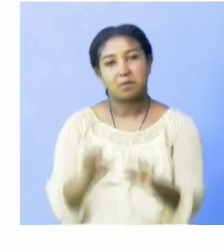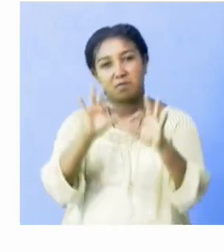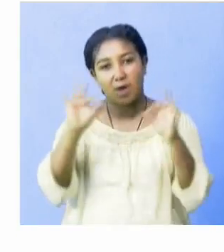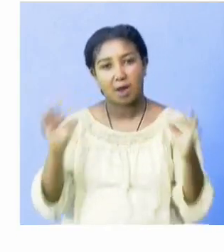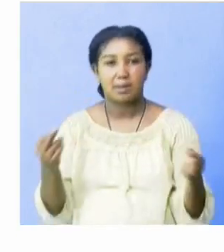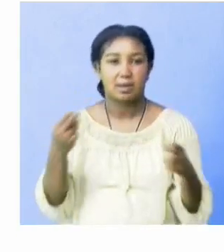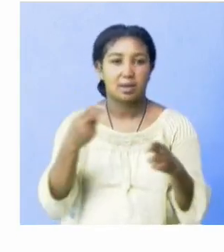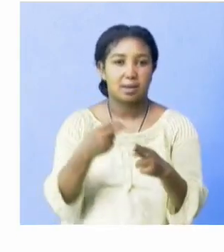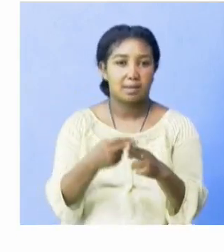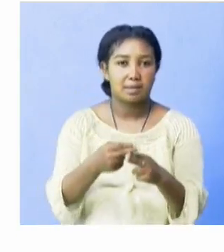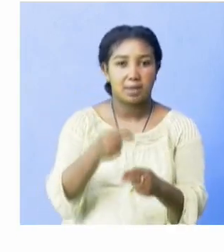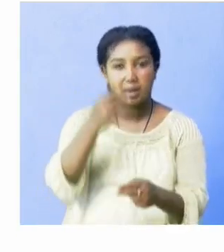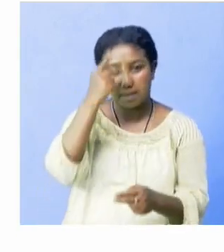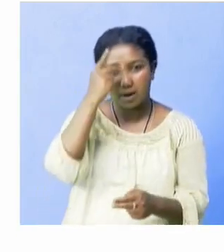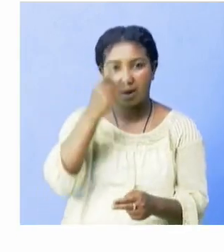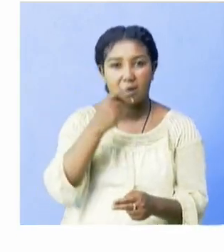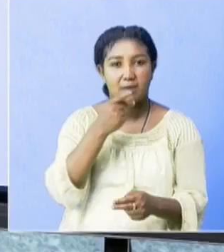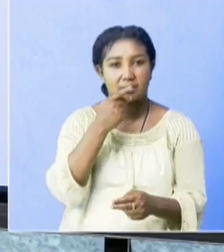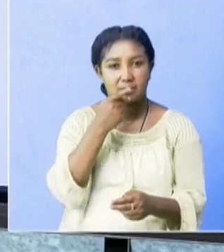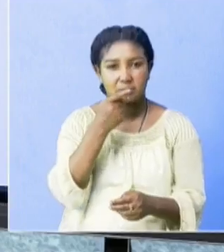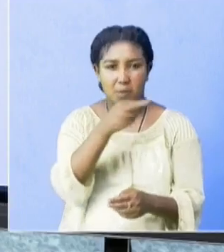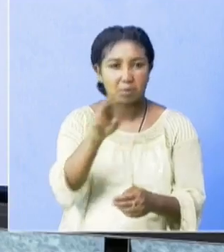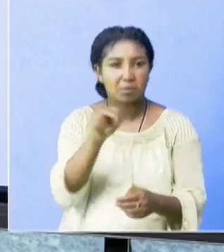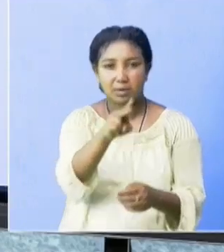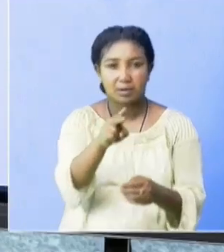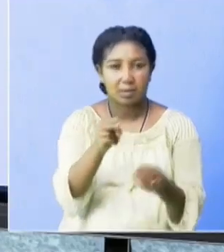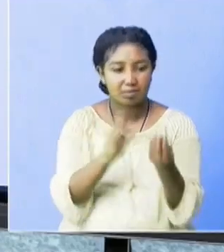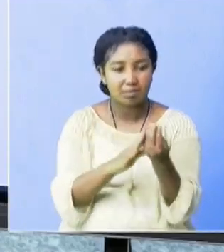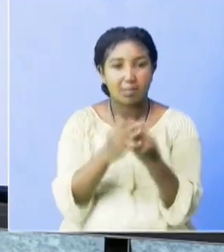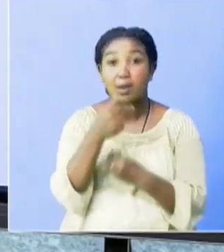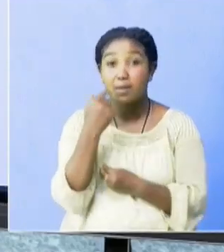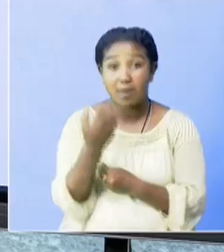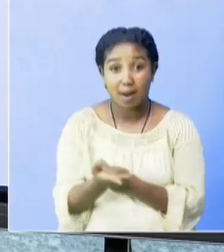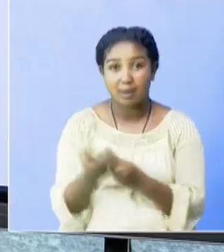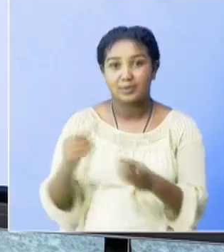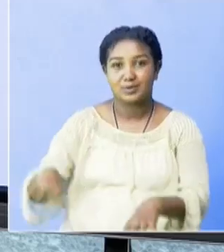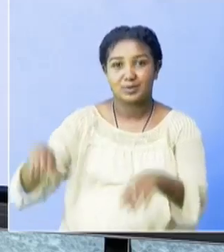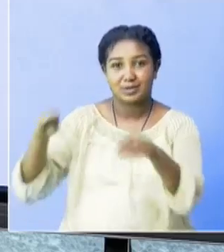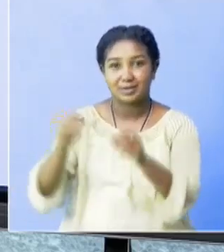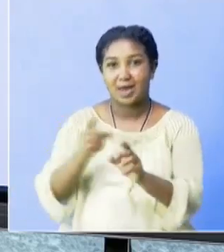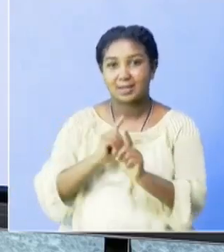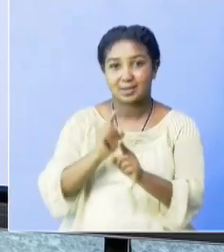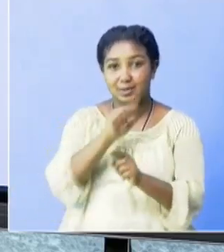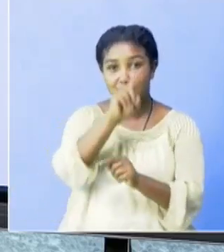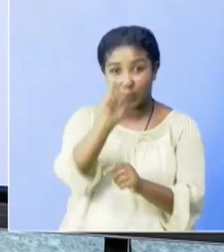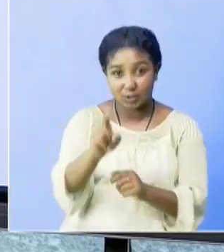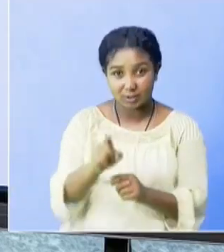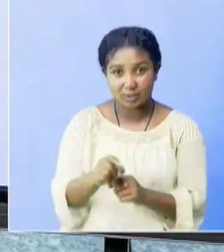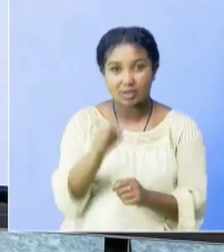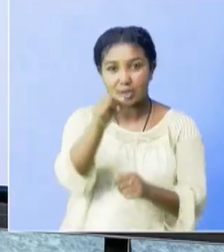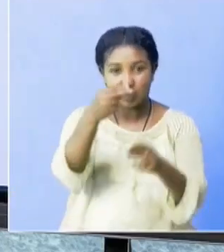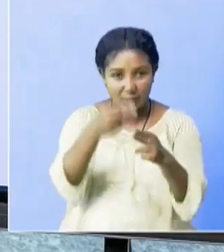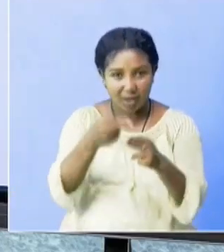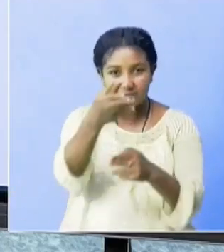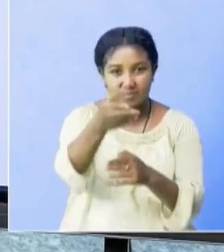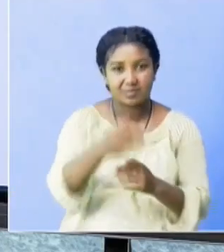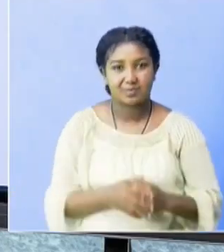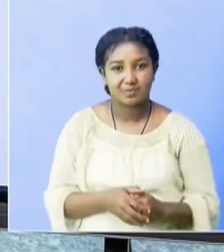Or parents or guardians' name. So students, just answer these questions. What's your name?